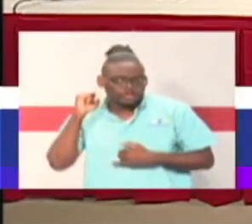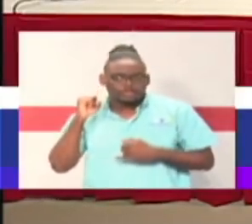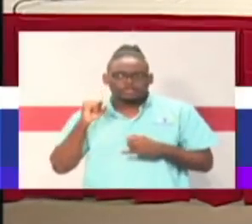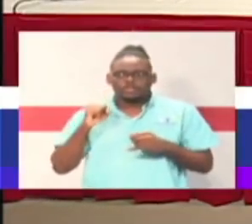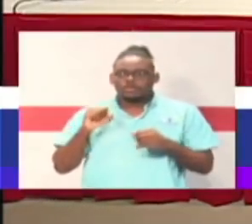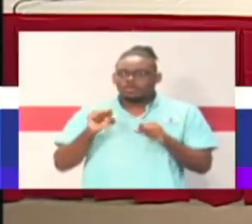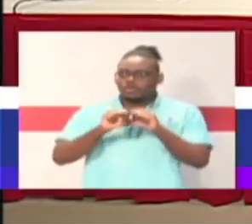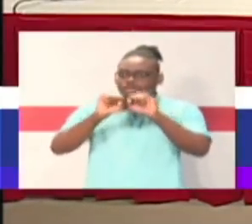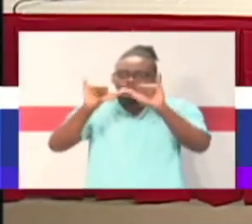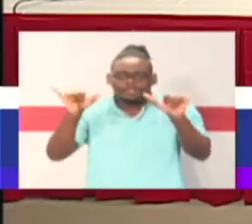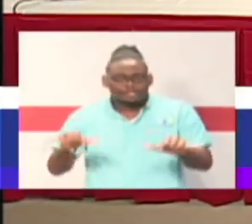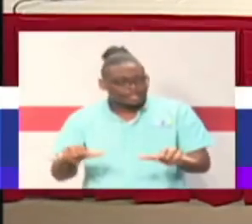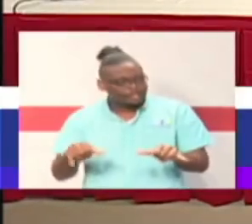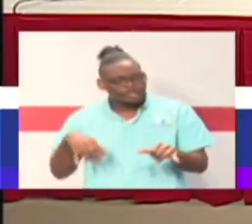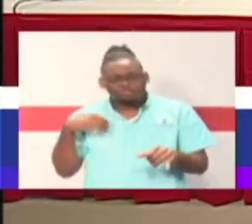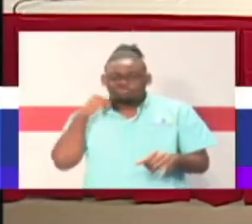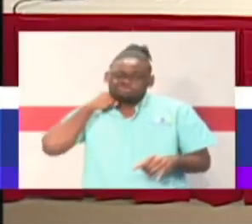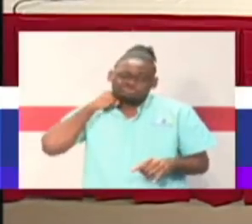Radio Tamron.